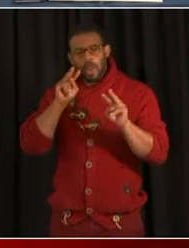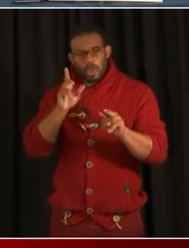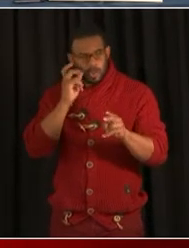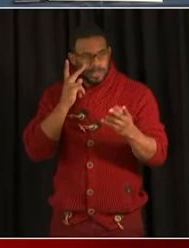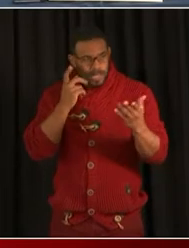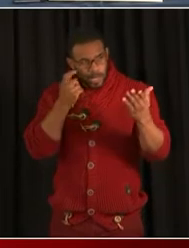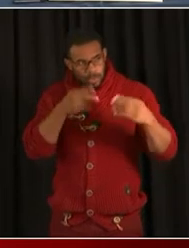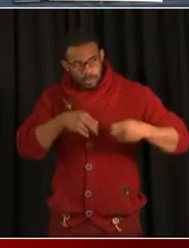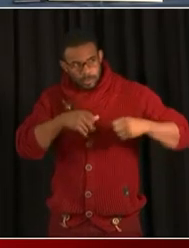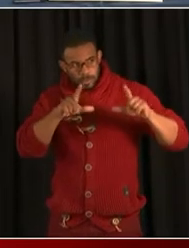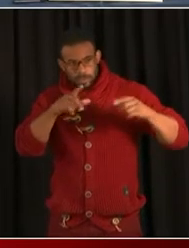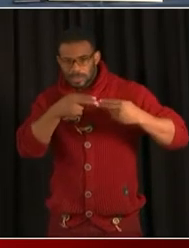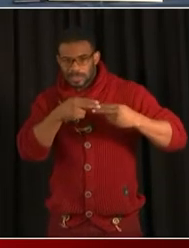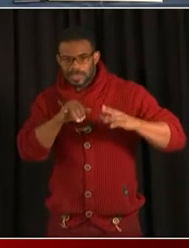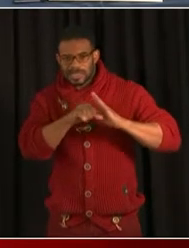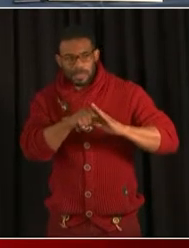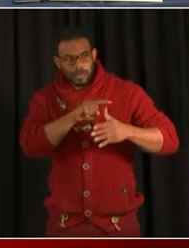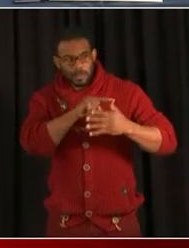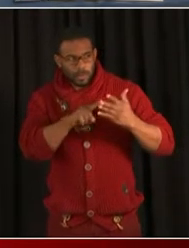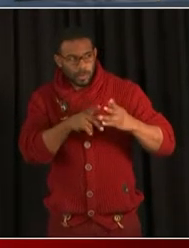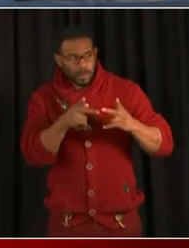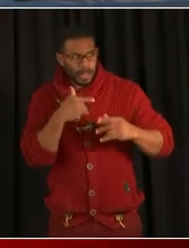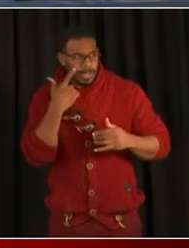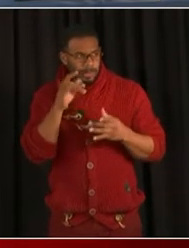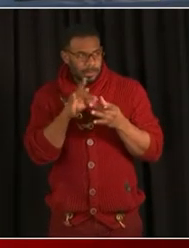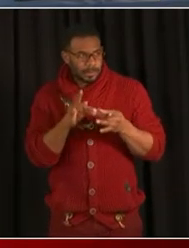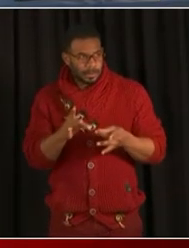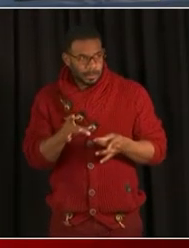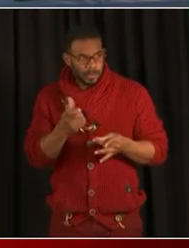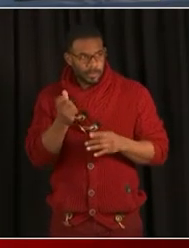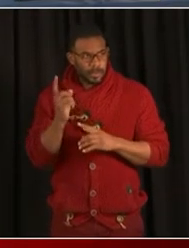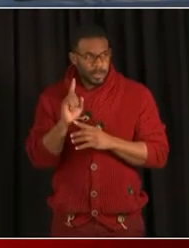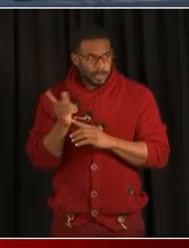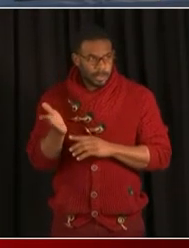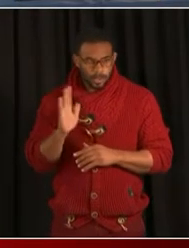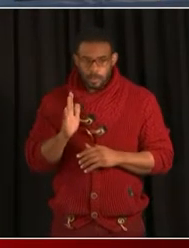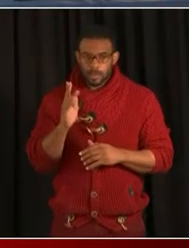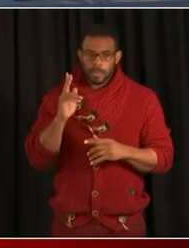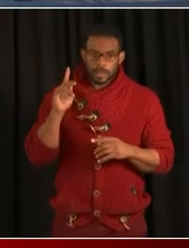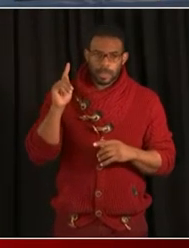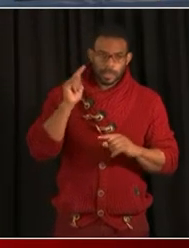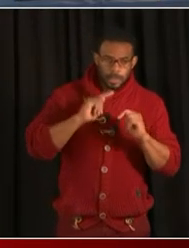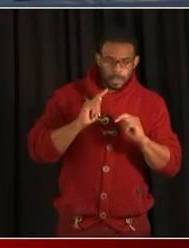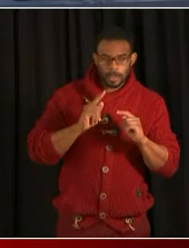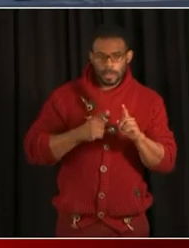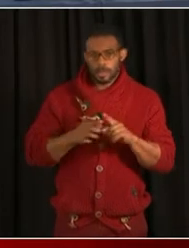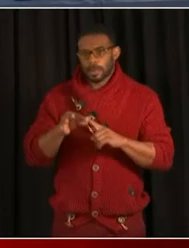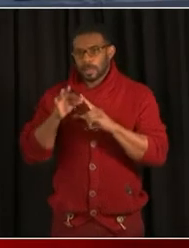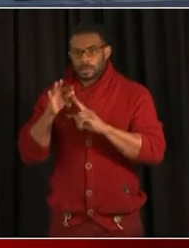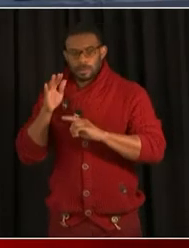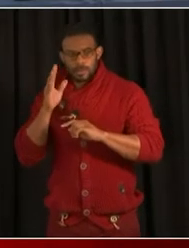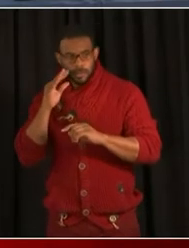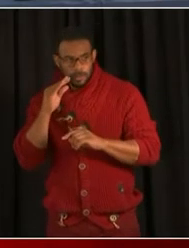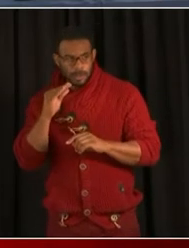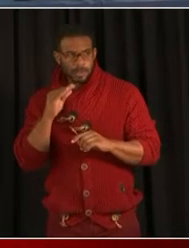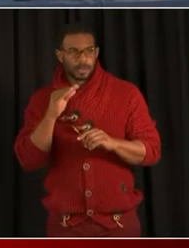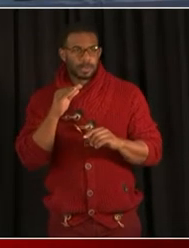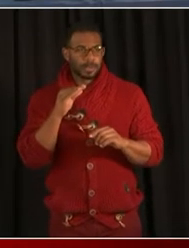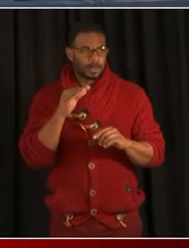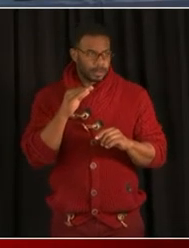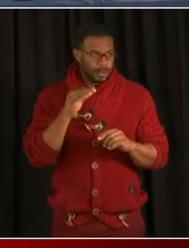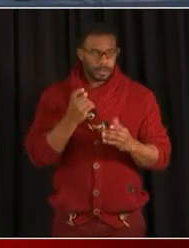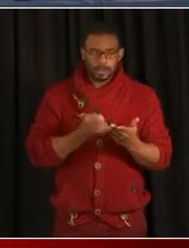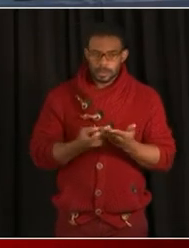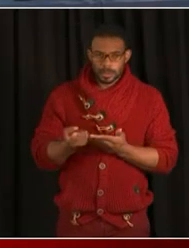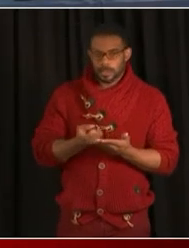take a look, you'll see a sample of those venues that I just discussed a few minutes ago: theaters, specialty experience venues,